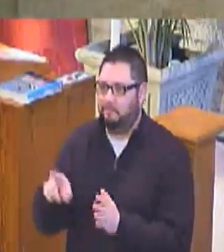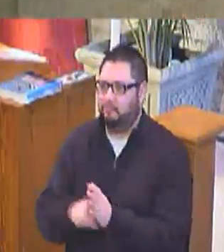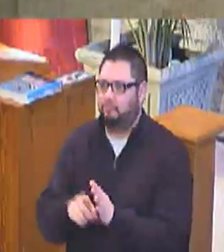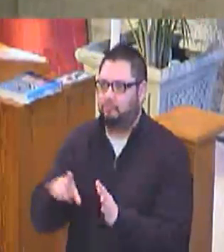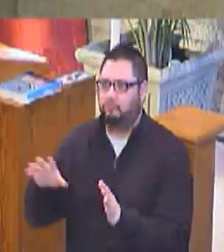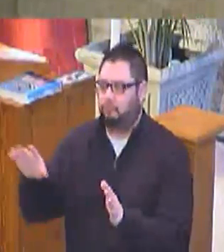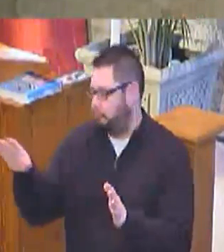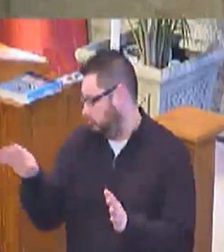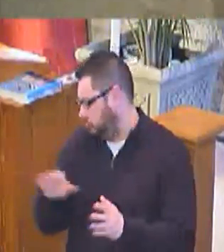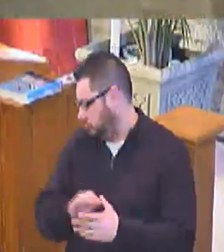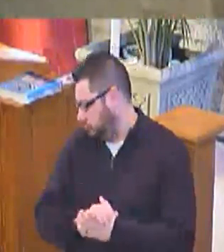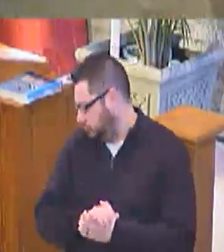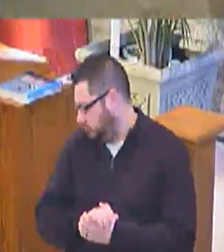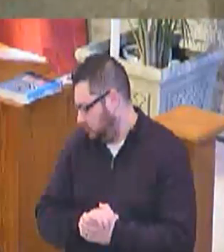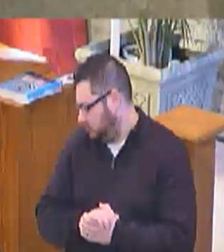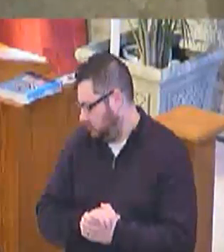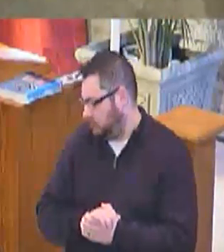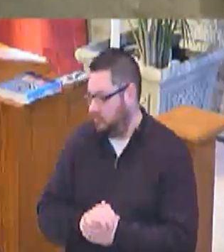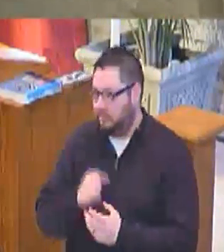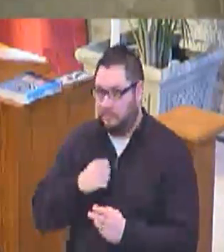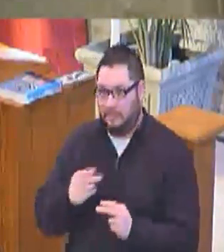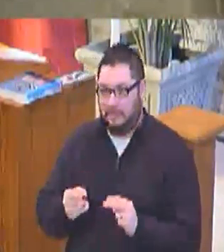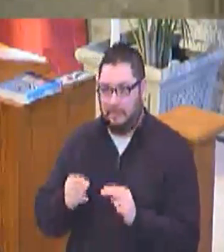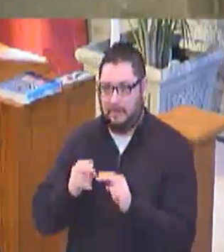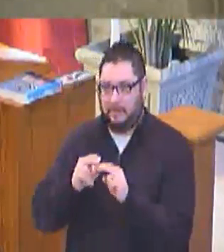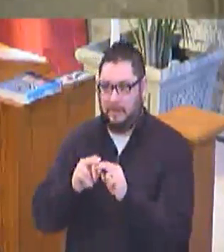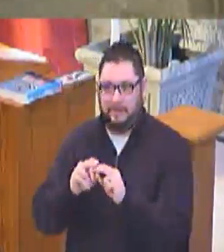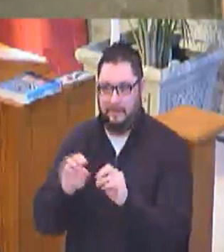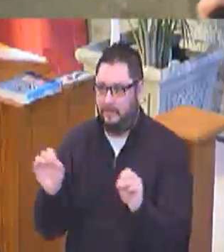brass and hopeless gain.